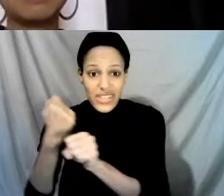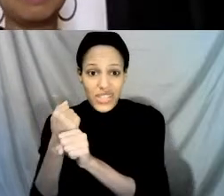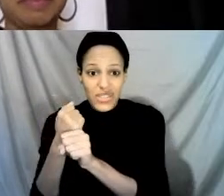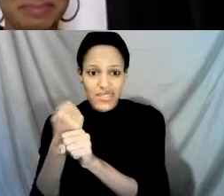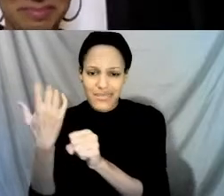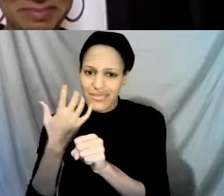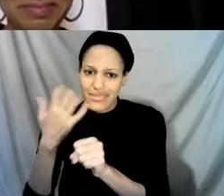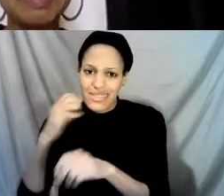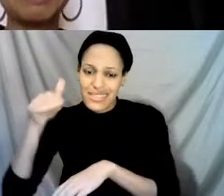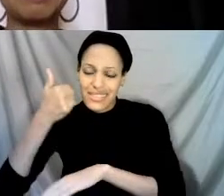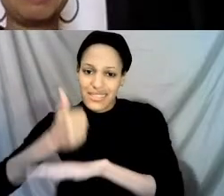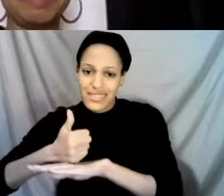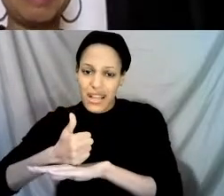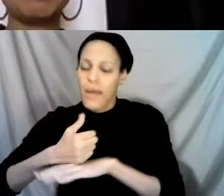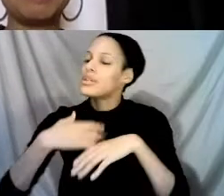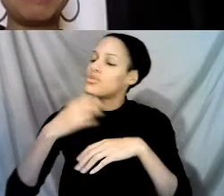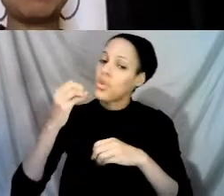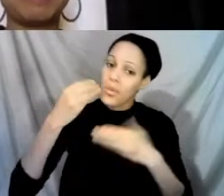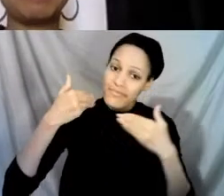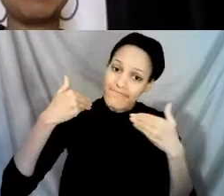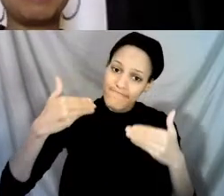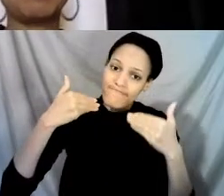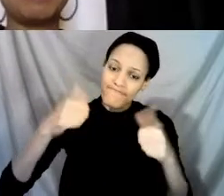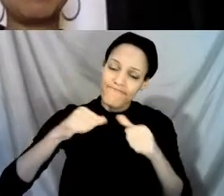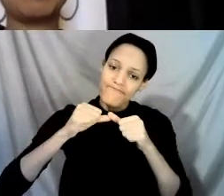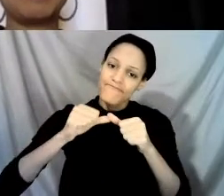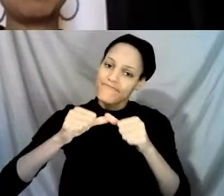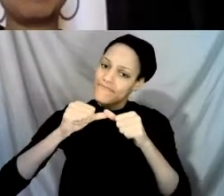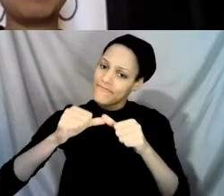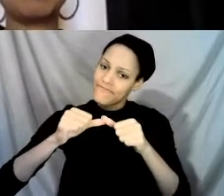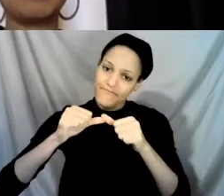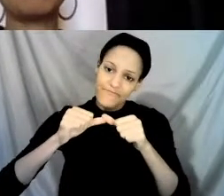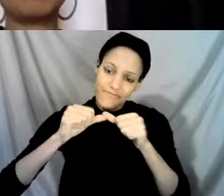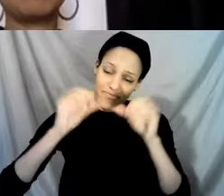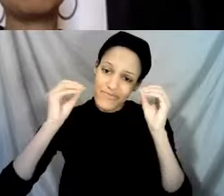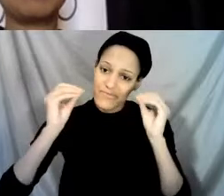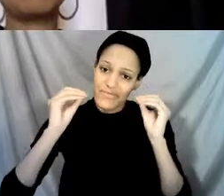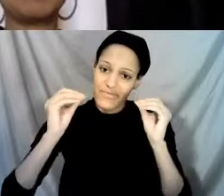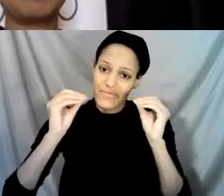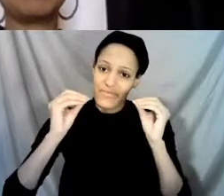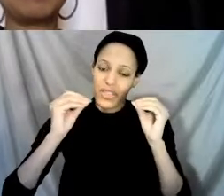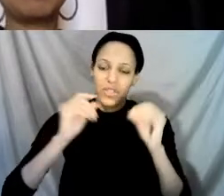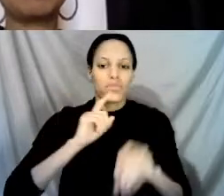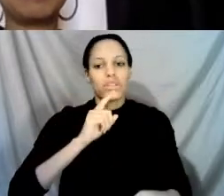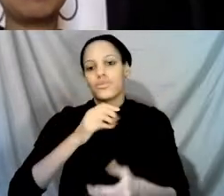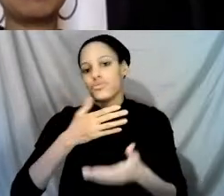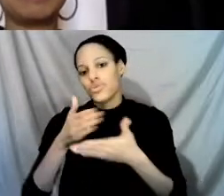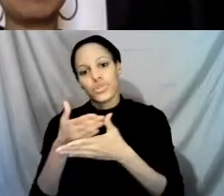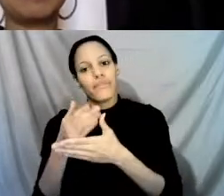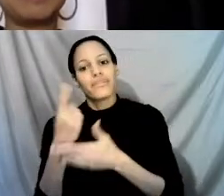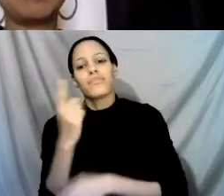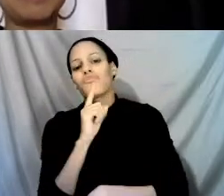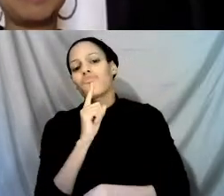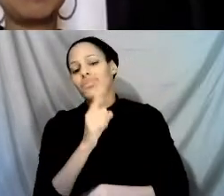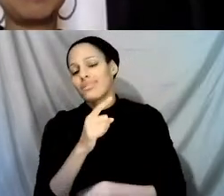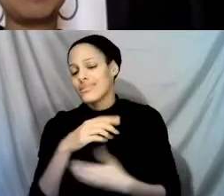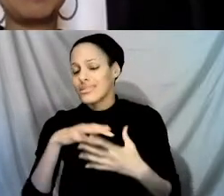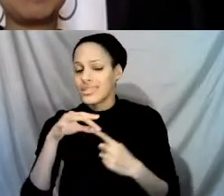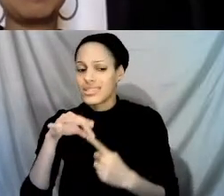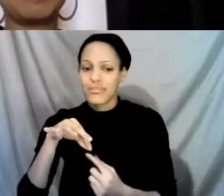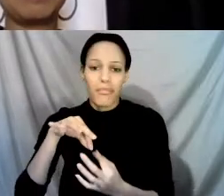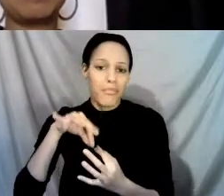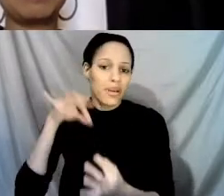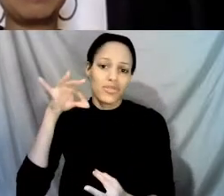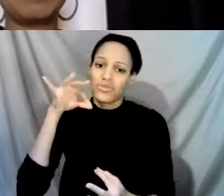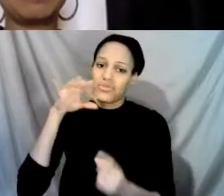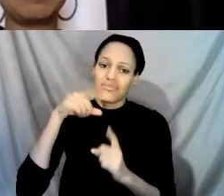doing, keep on teaching. You're sharing something really special. A lot of people don't understand it yet, but